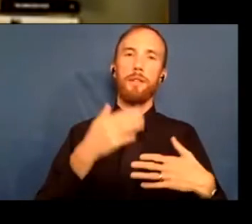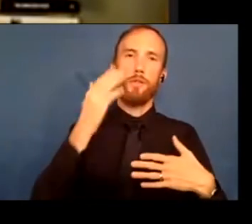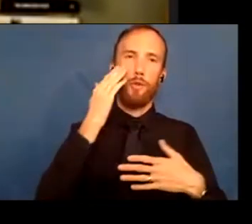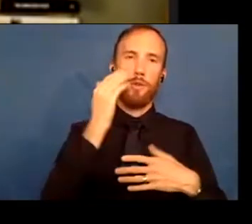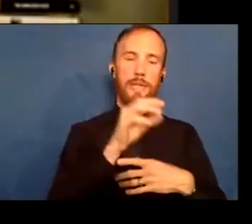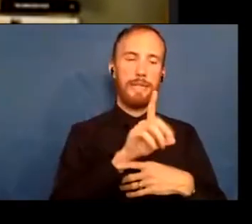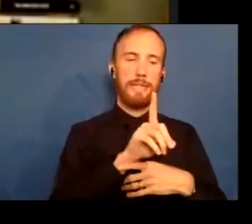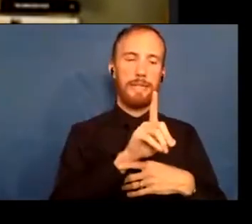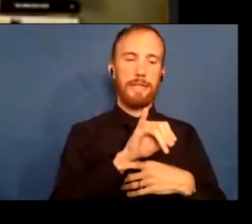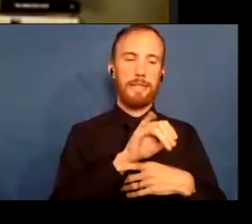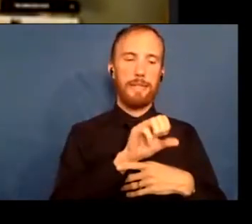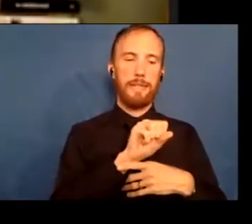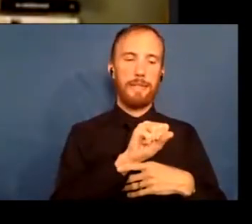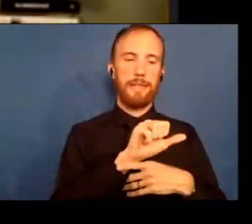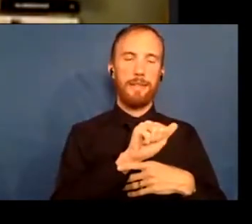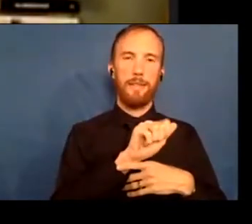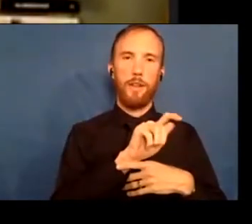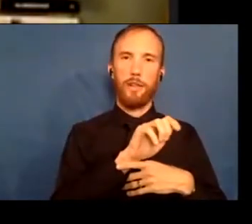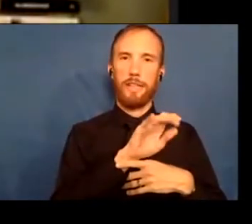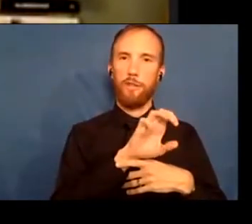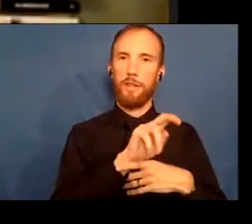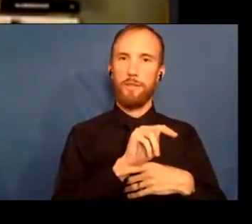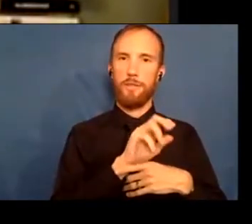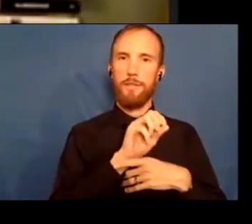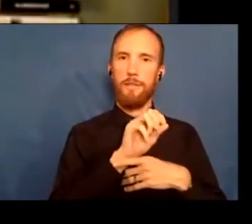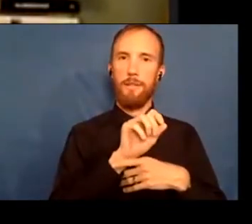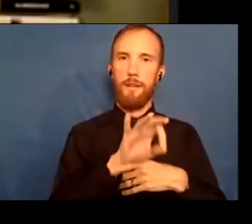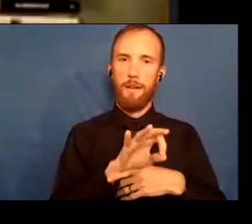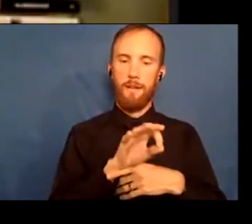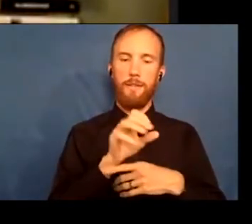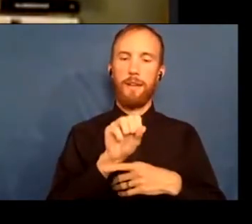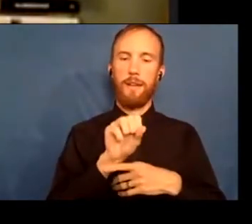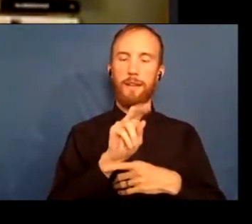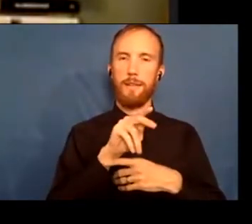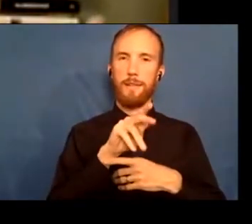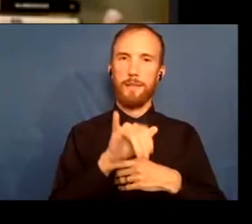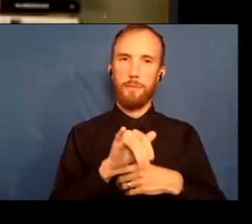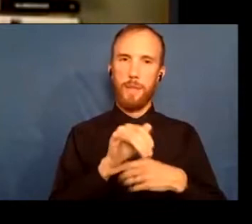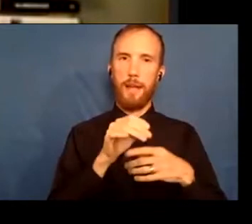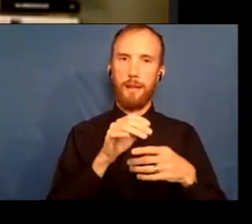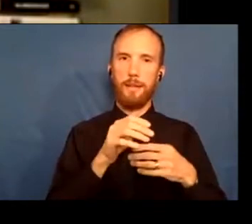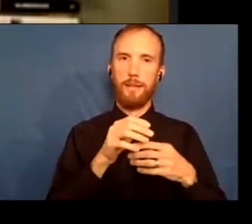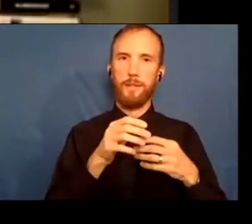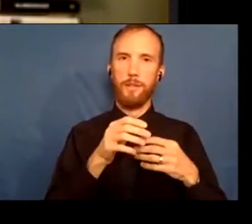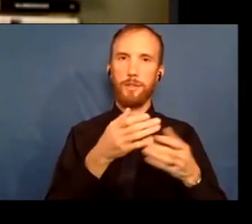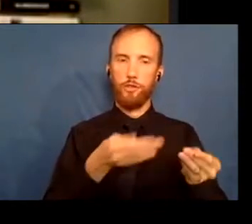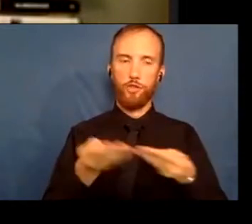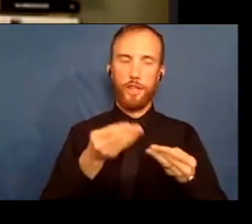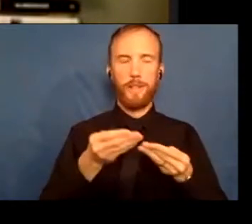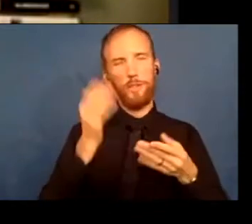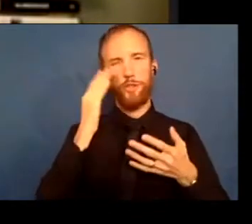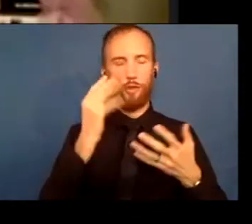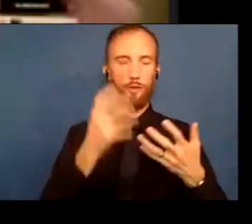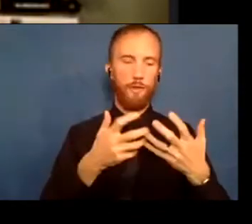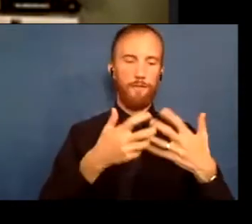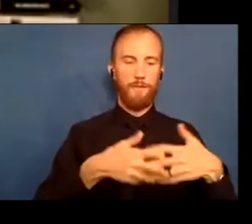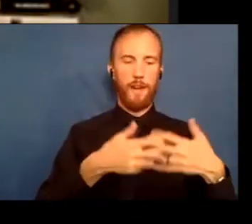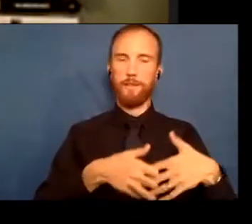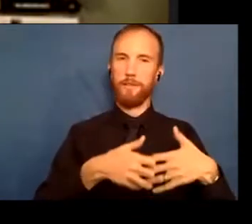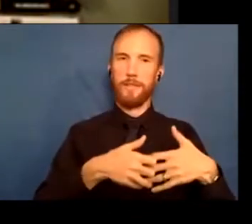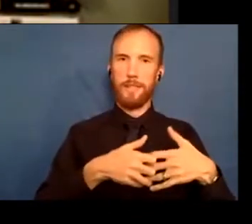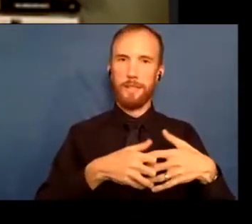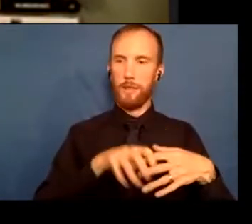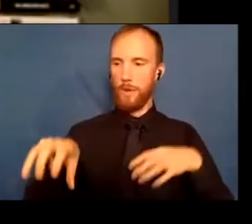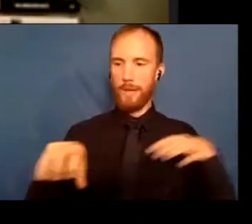of the supply chain, you know, breaking up of a factory. If you take the classic example is you take an